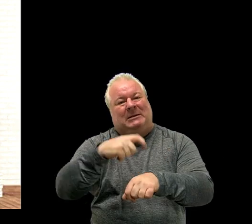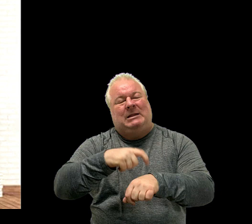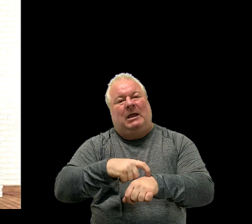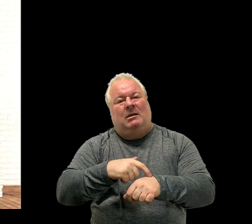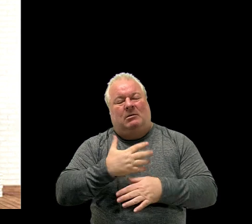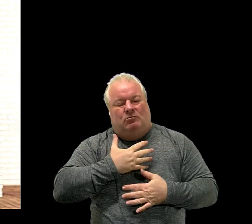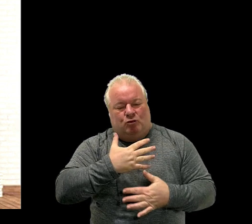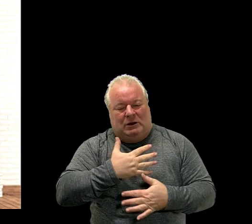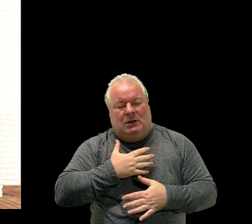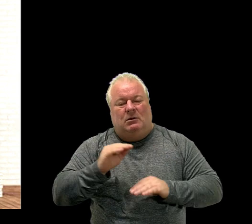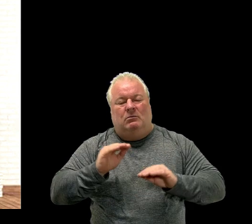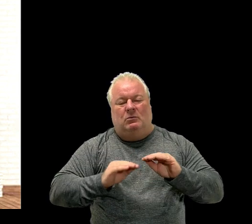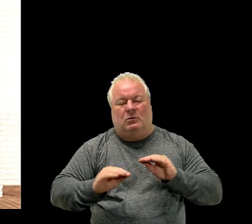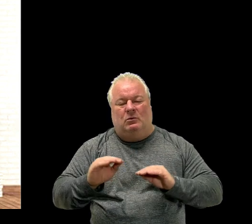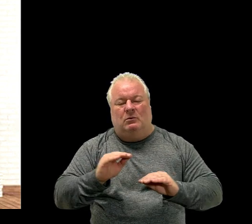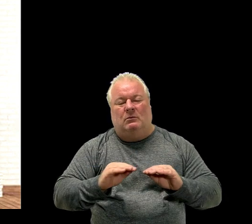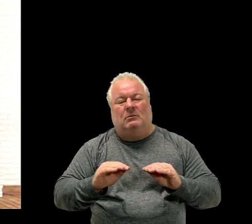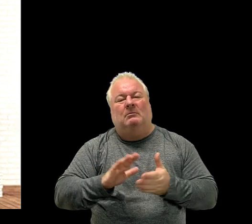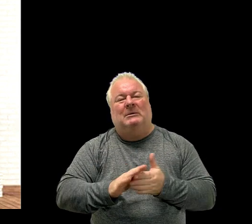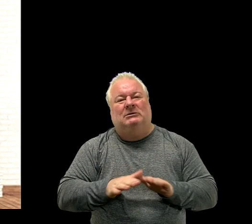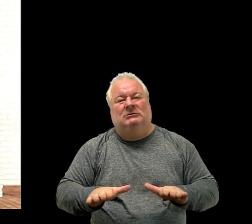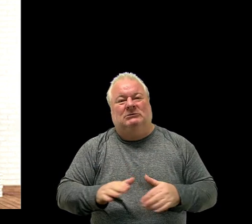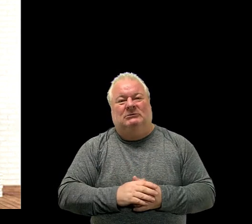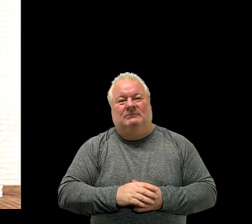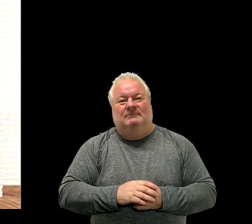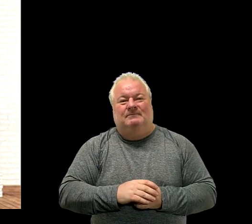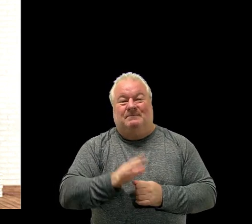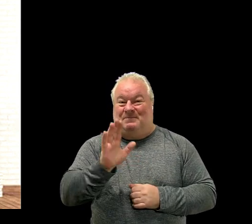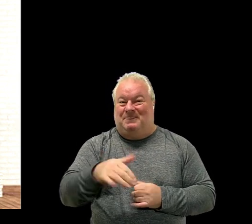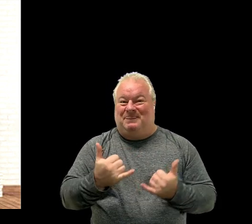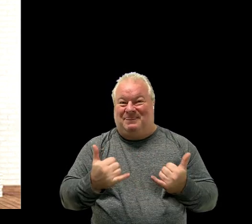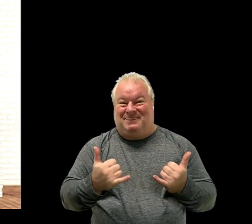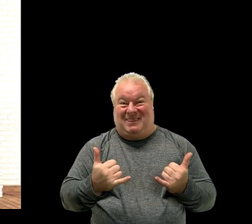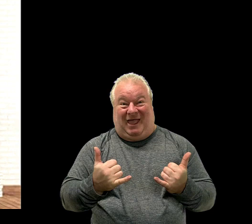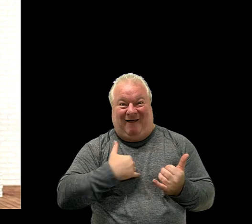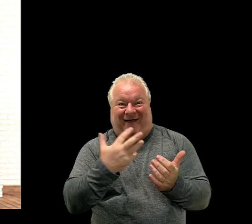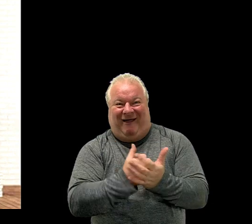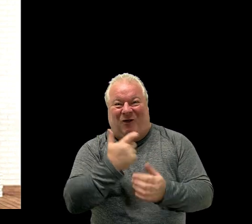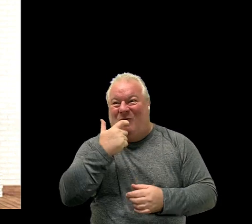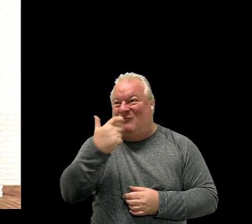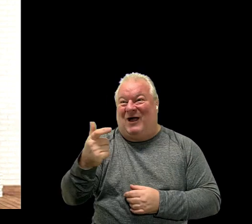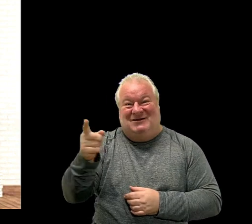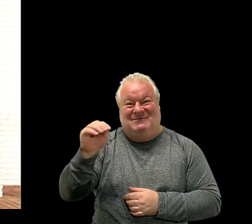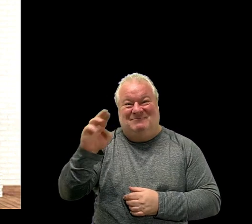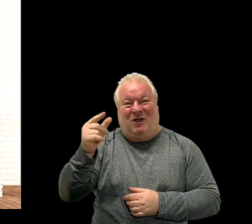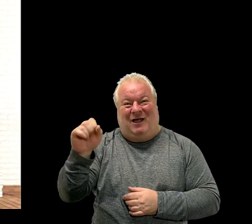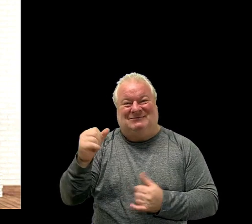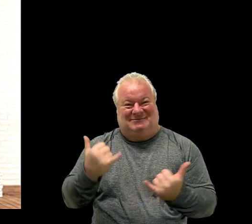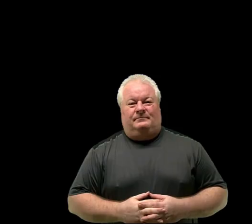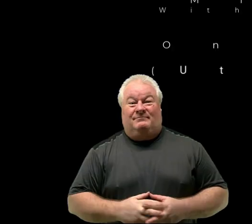mindful moments. Let's take a look at our latest mindful